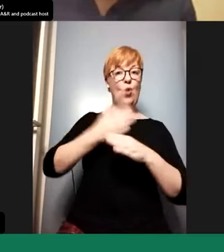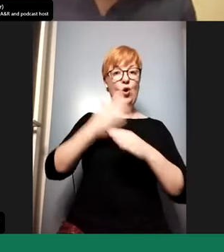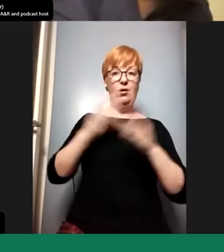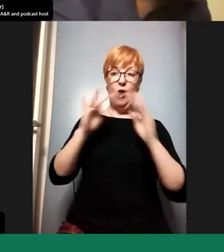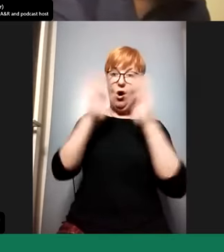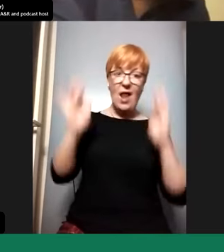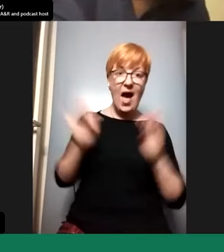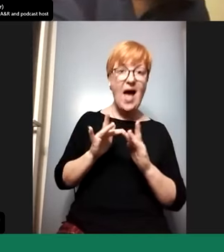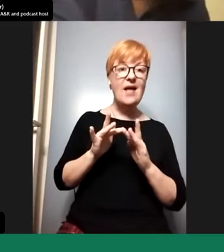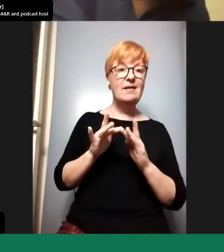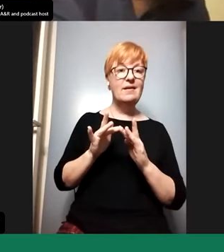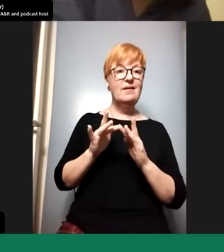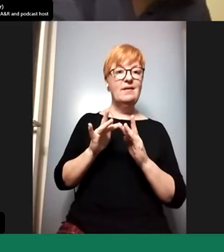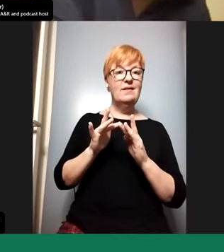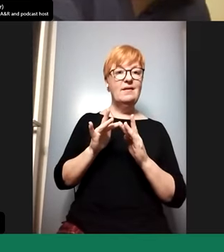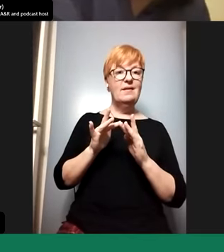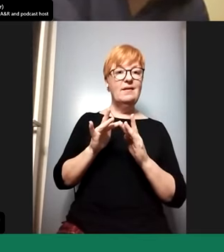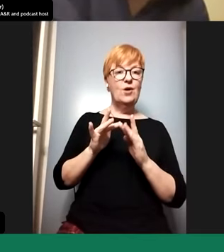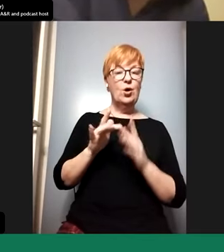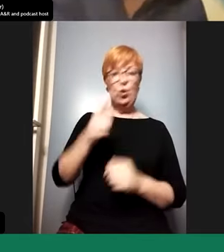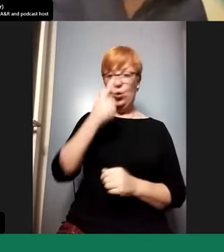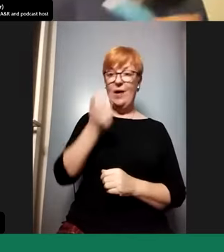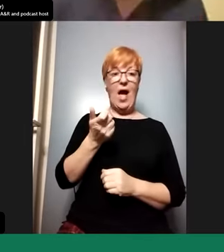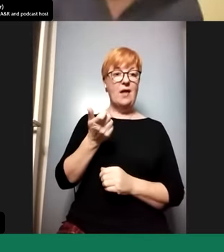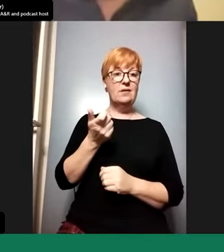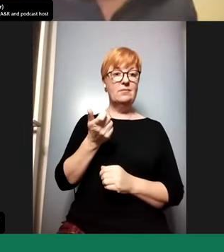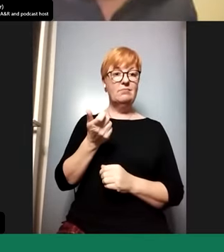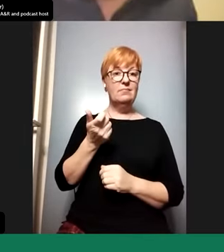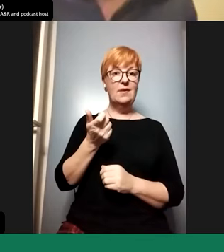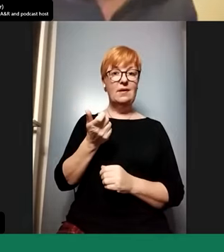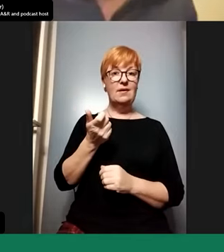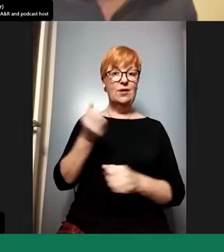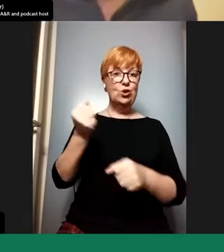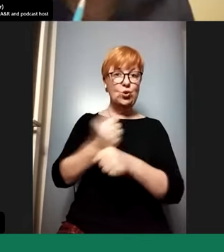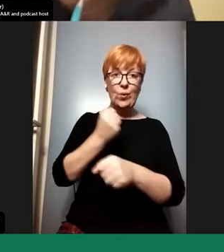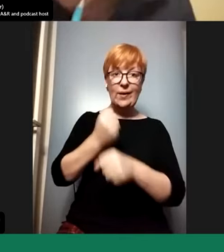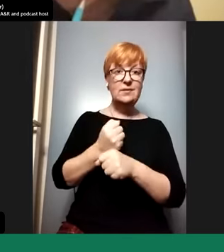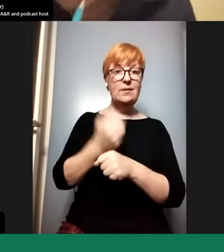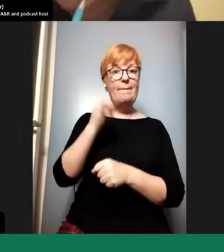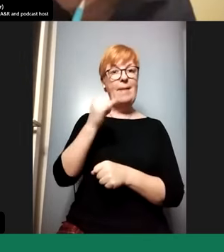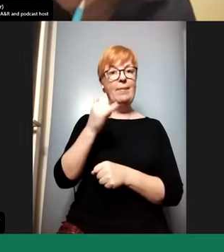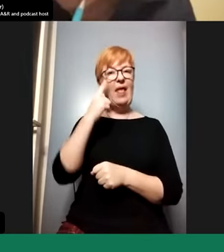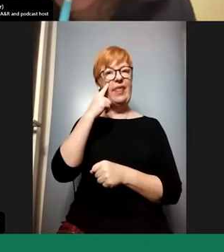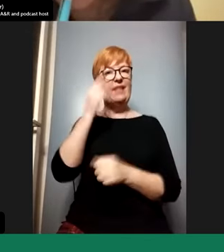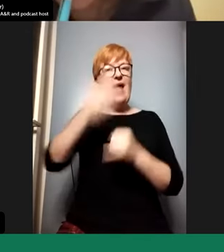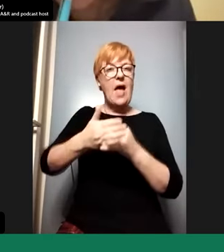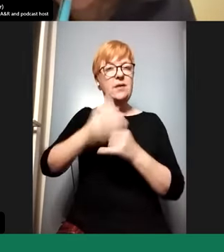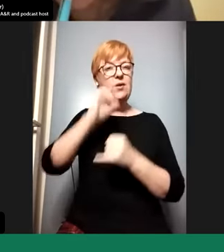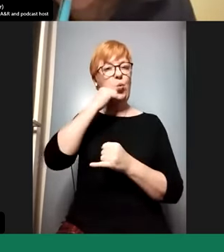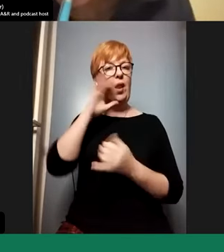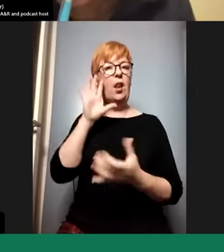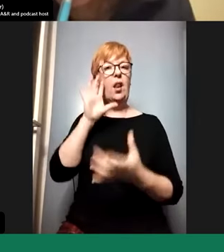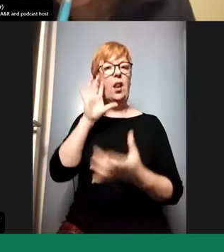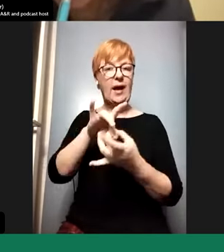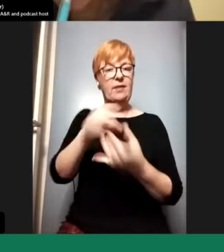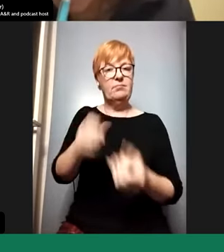is online, and you can enter it. I think we might be doing that at the end. And so as long as it's